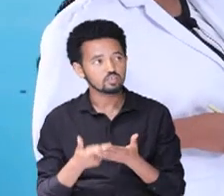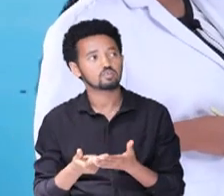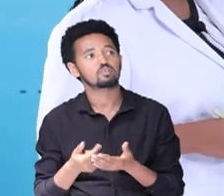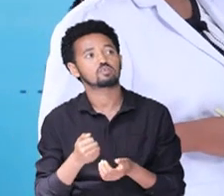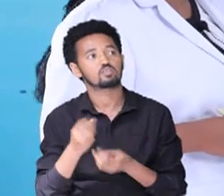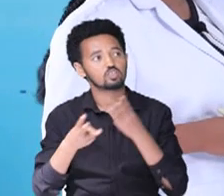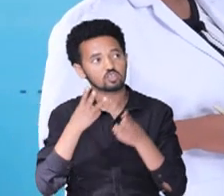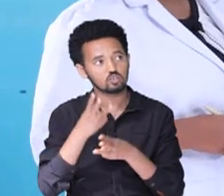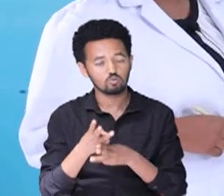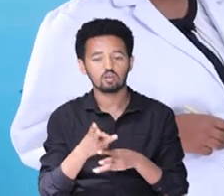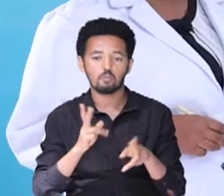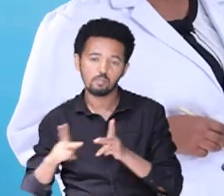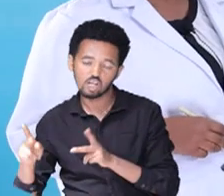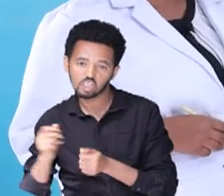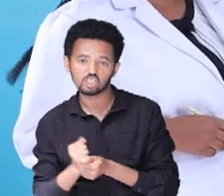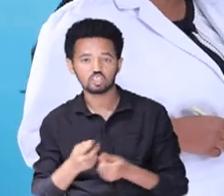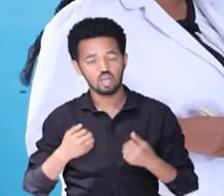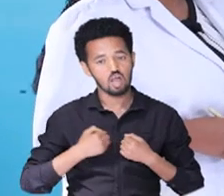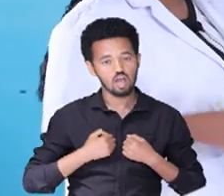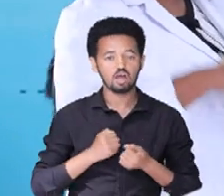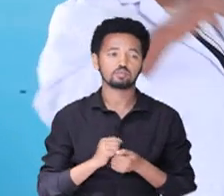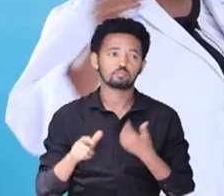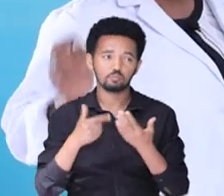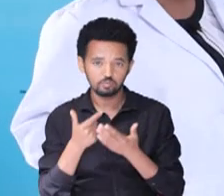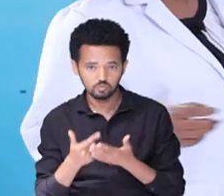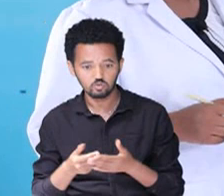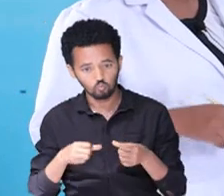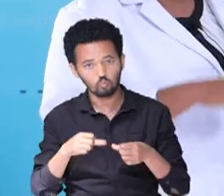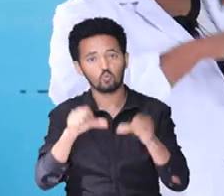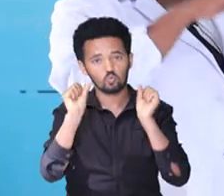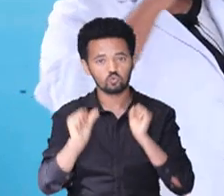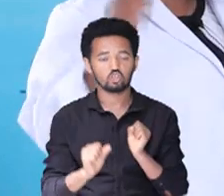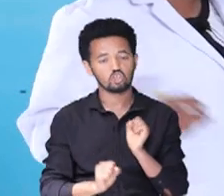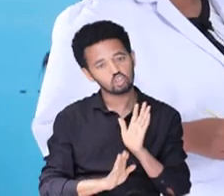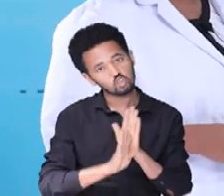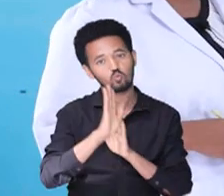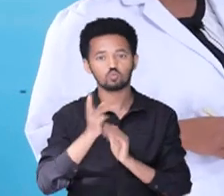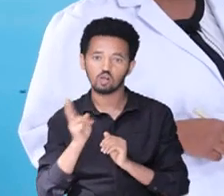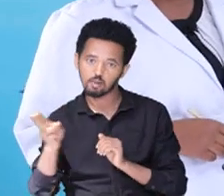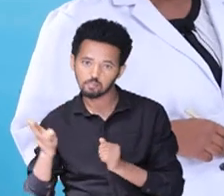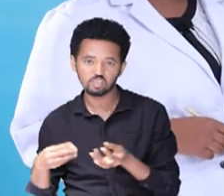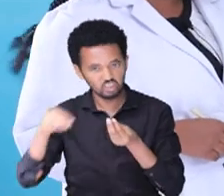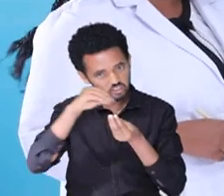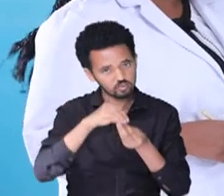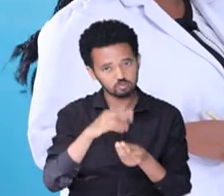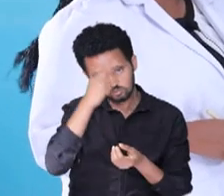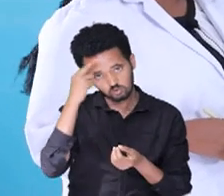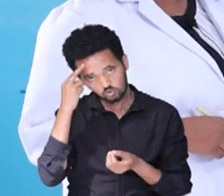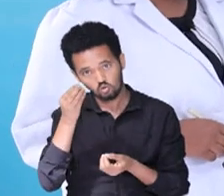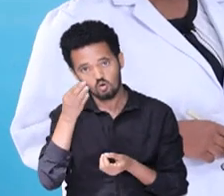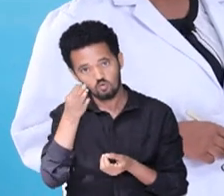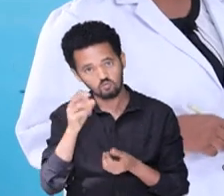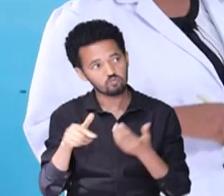century, the world population has been experiencing continuous growth or rapidly increase because